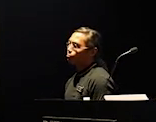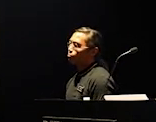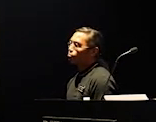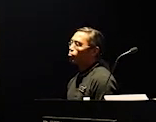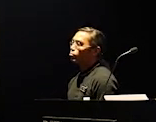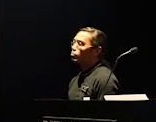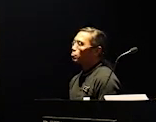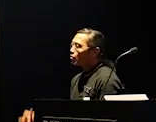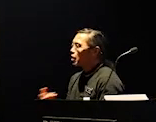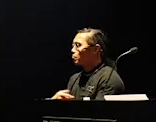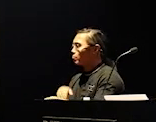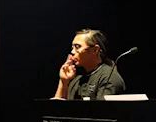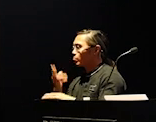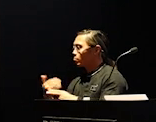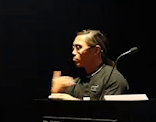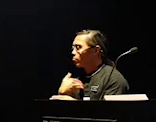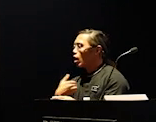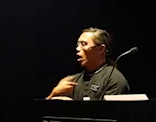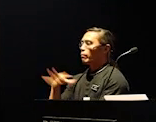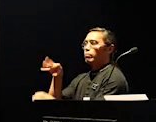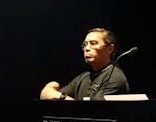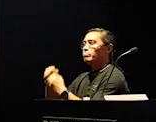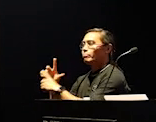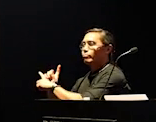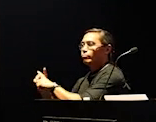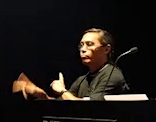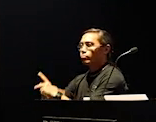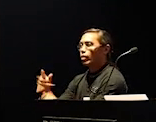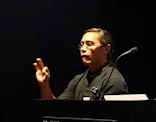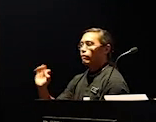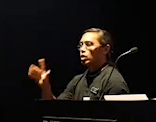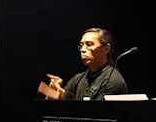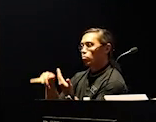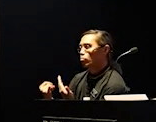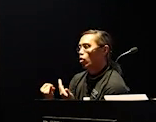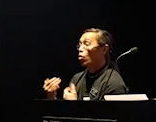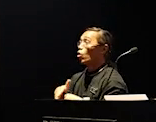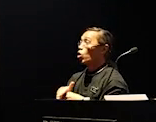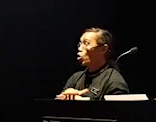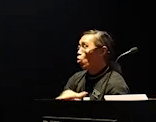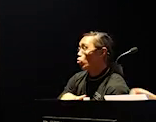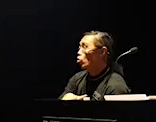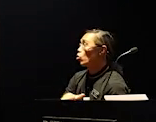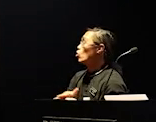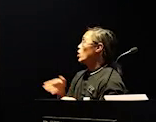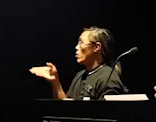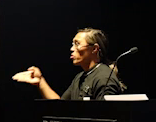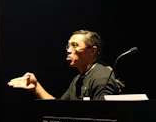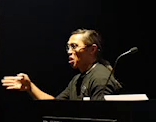a whole bunch of freelance projects. Some locally, many in New York City that were offshoots of each other. But I've always